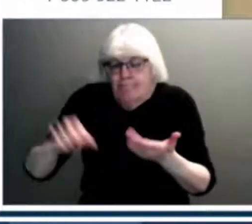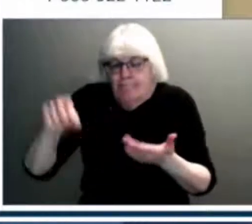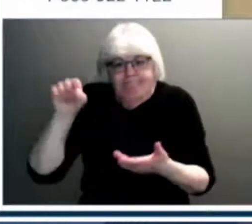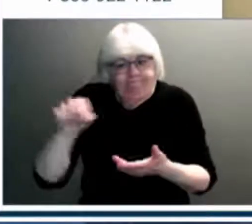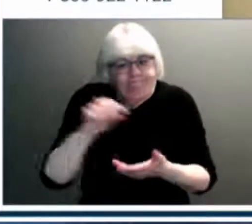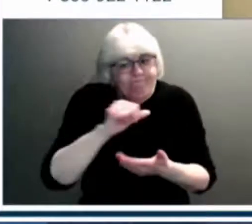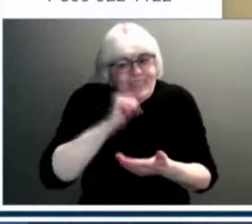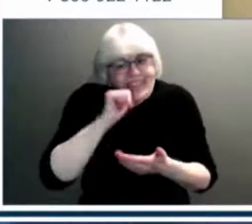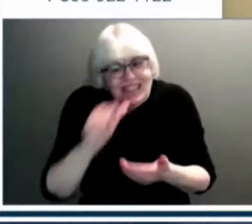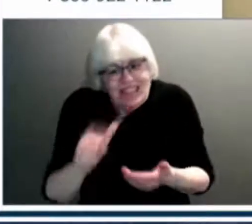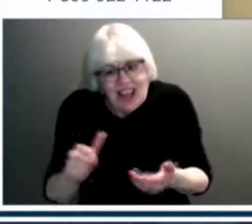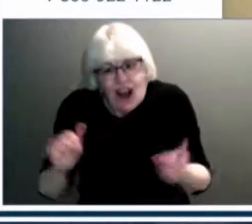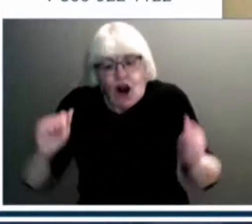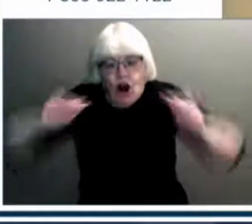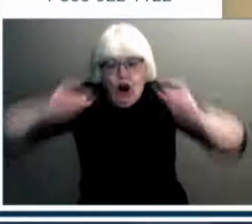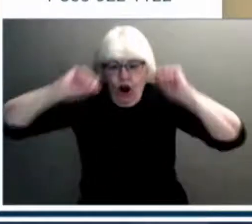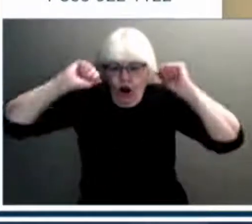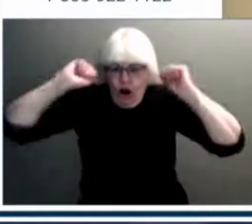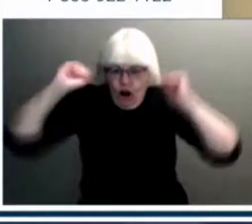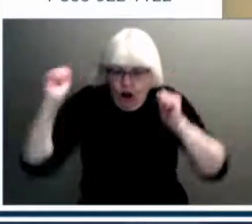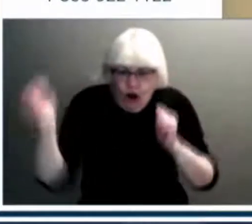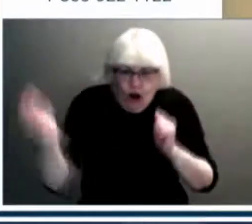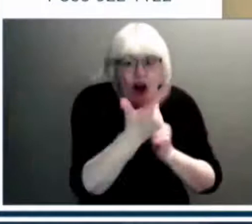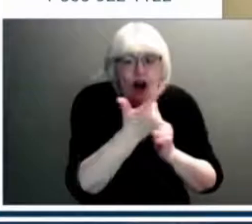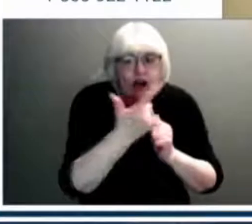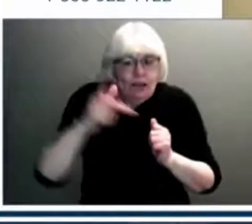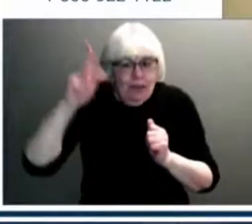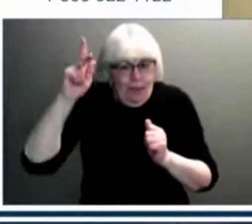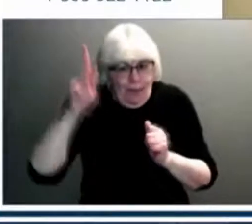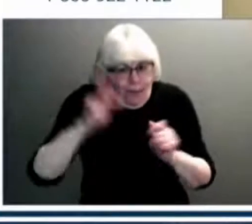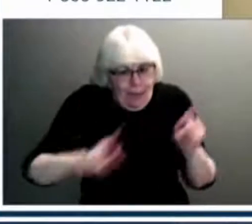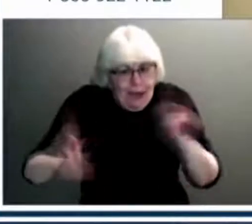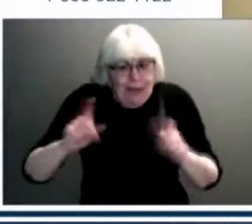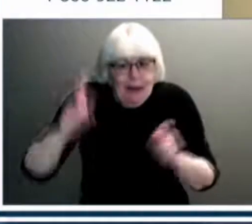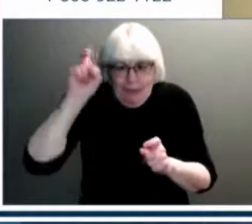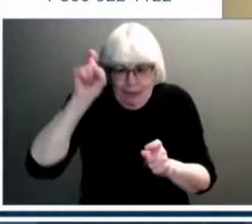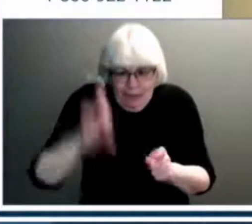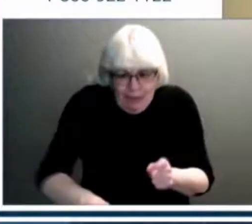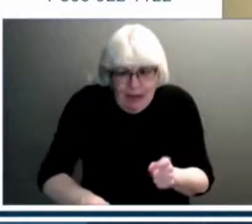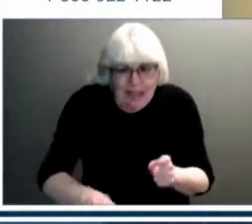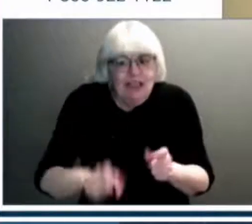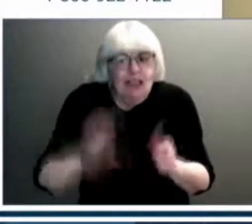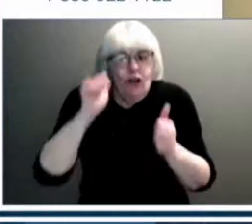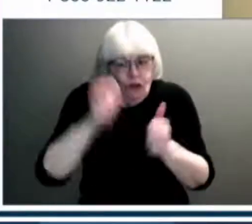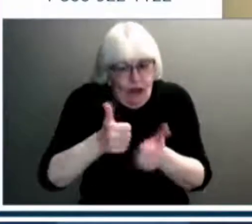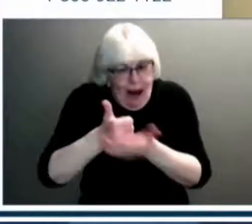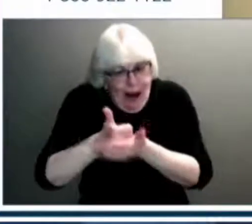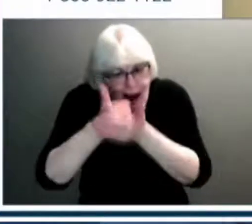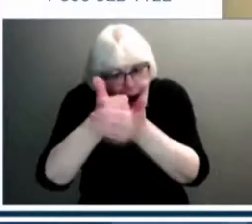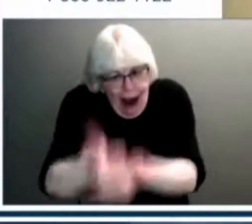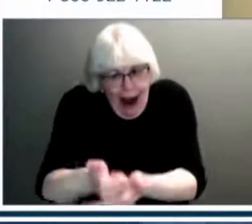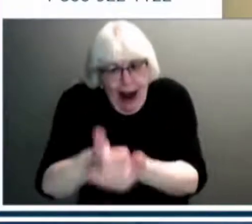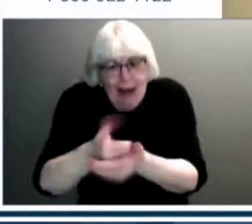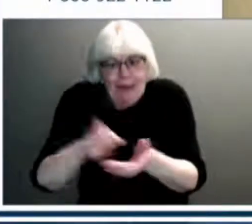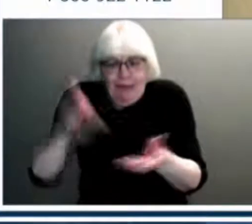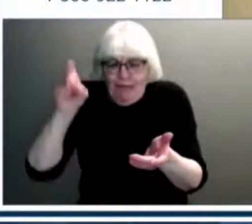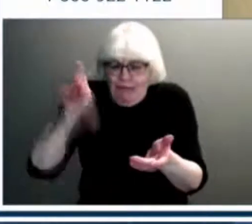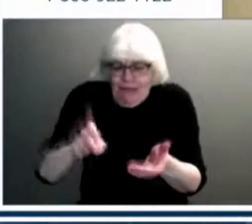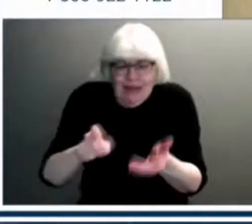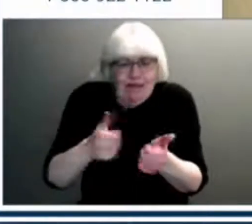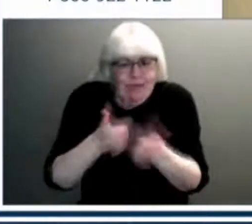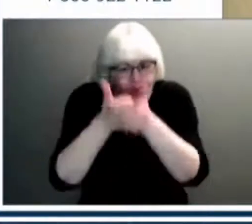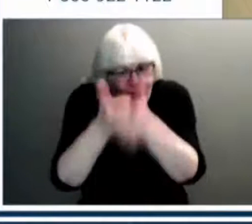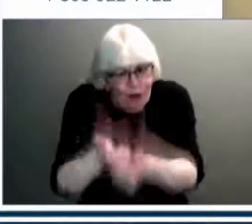every single one of us, to do what they can to start this wave trending in the right directions. The actions of every